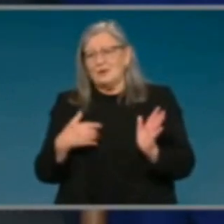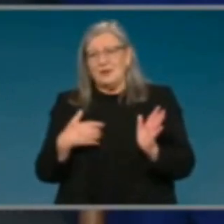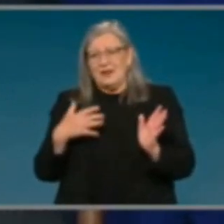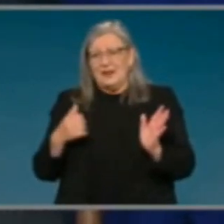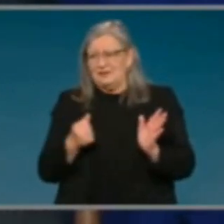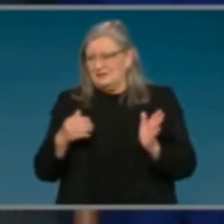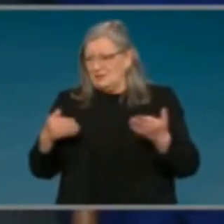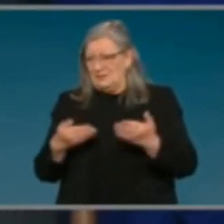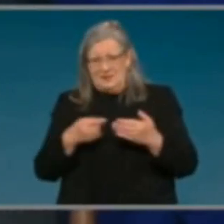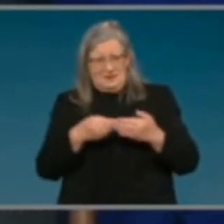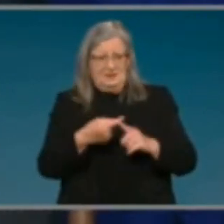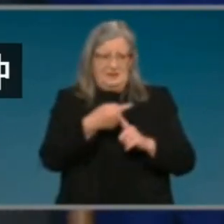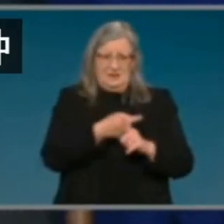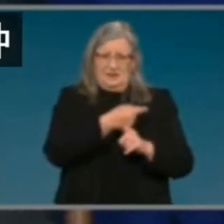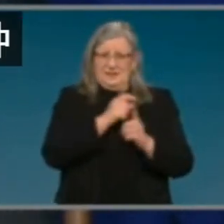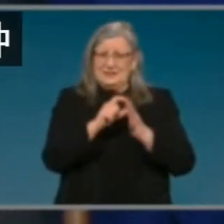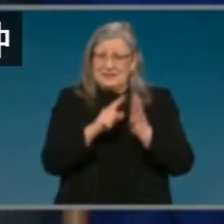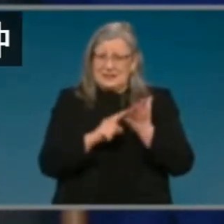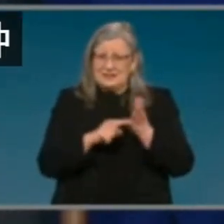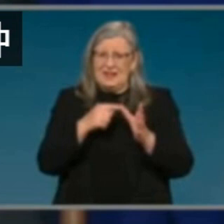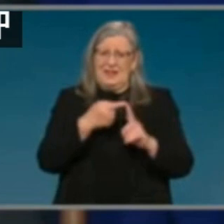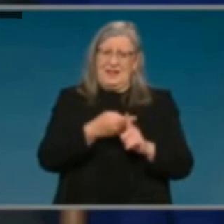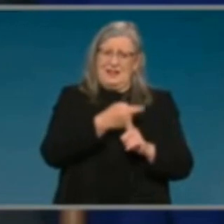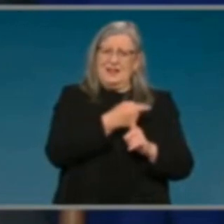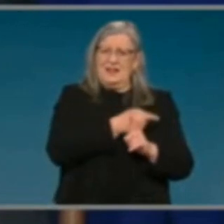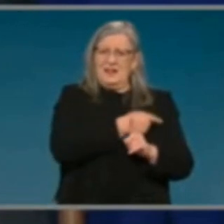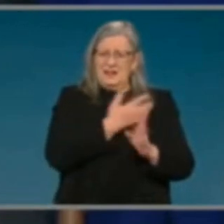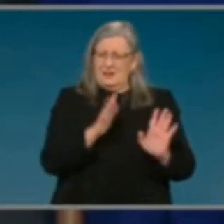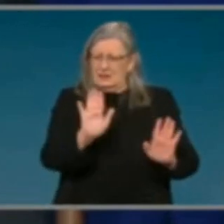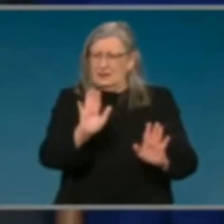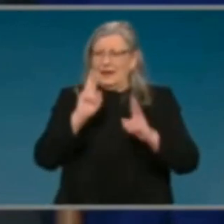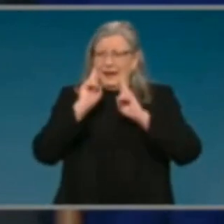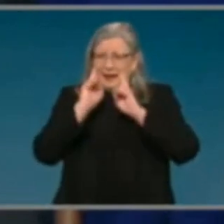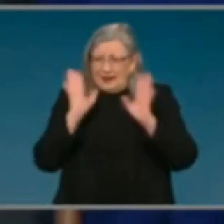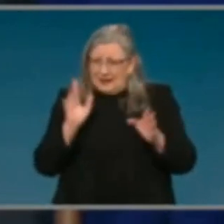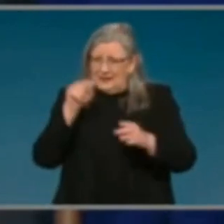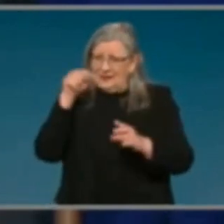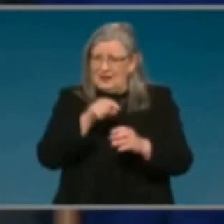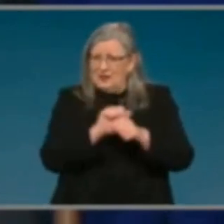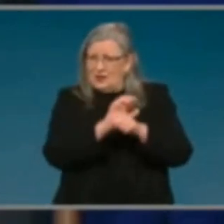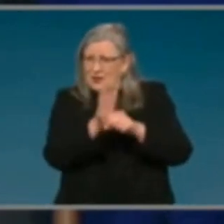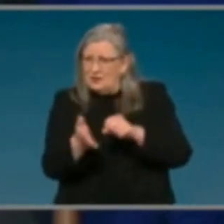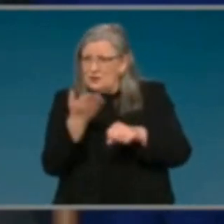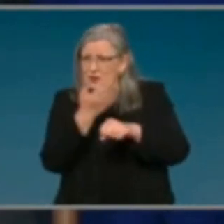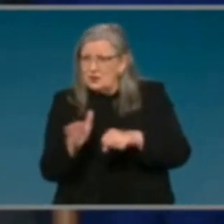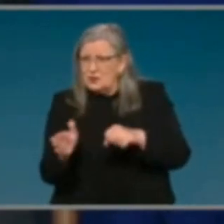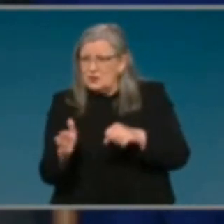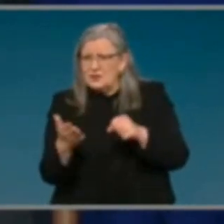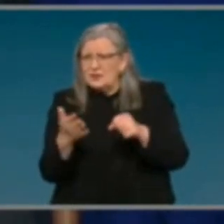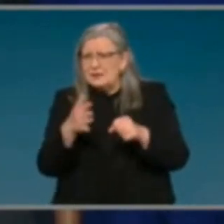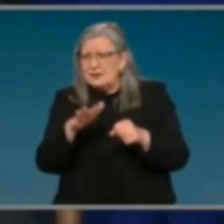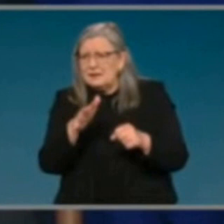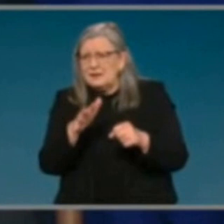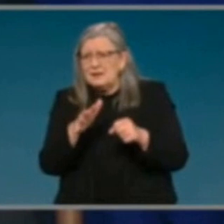clear, this is still SARS-CoV-2. It's not a new virus. It is a change of that particular virus, and we know how to deal with that